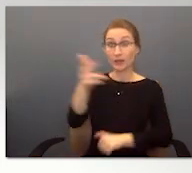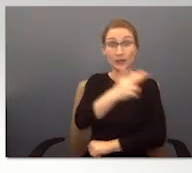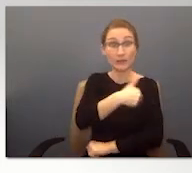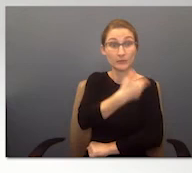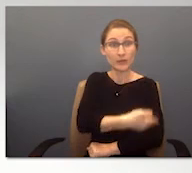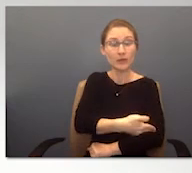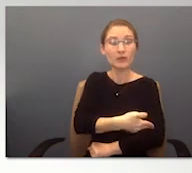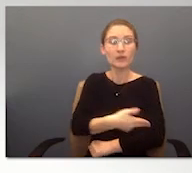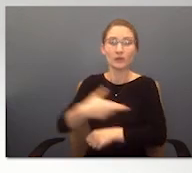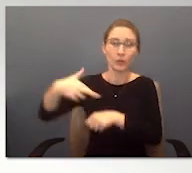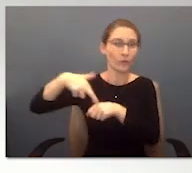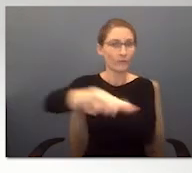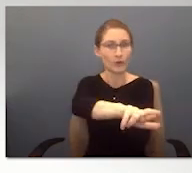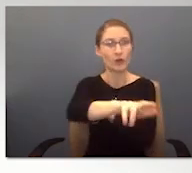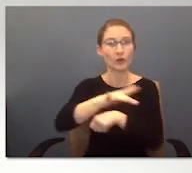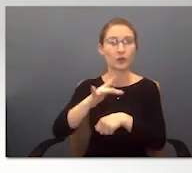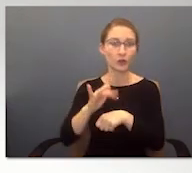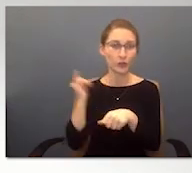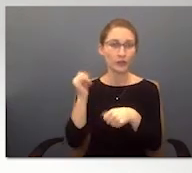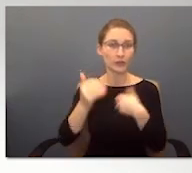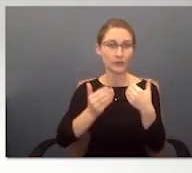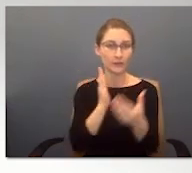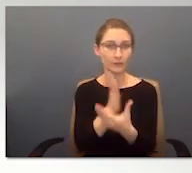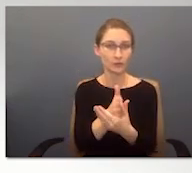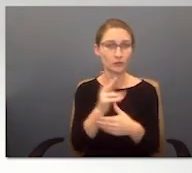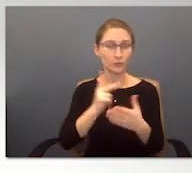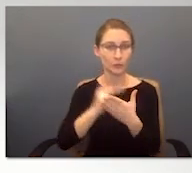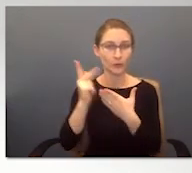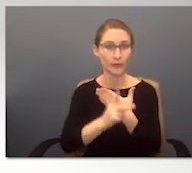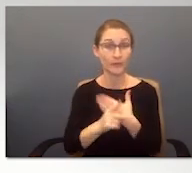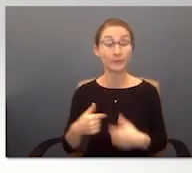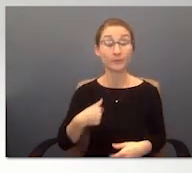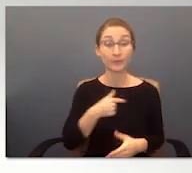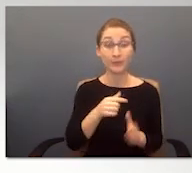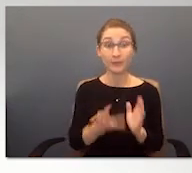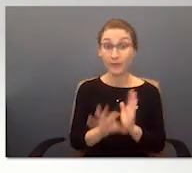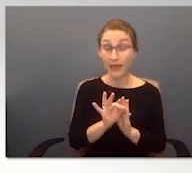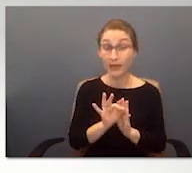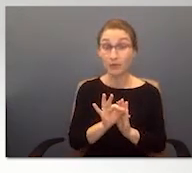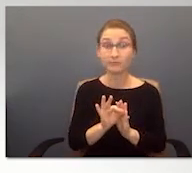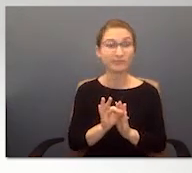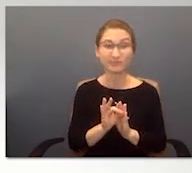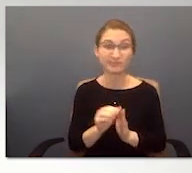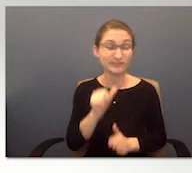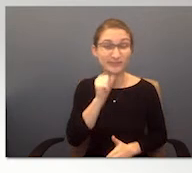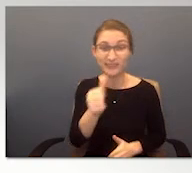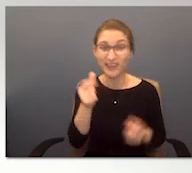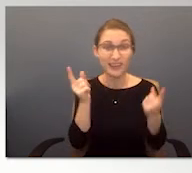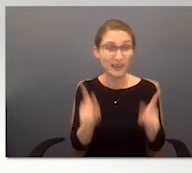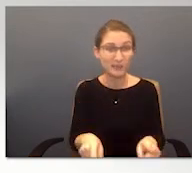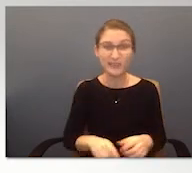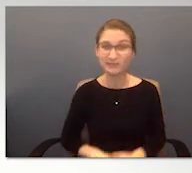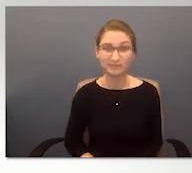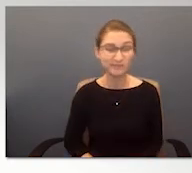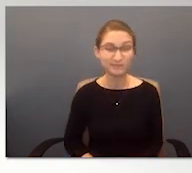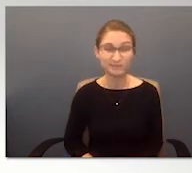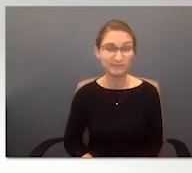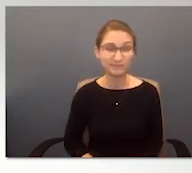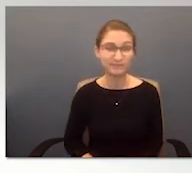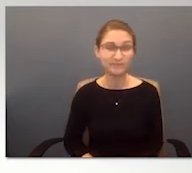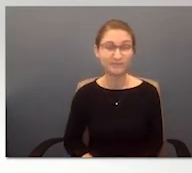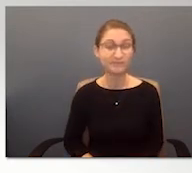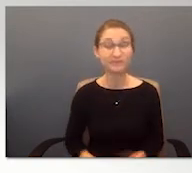hospital, to our early intervention program. This is something that we've discovered isn't happening as much as it needs to. There are about